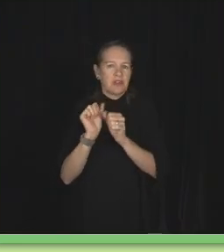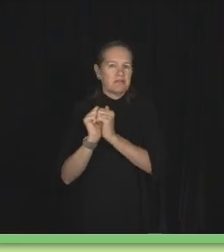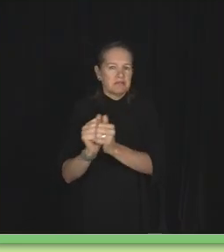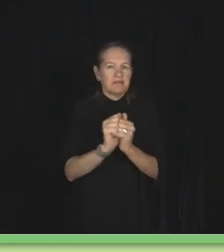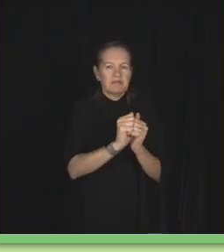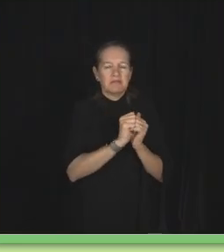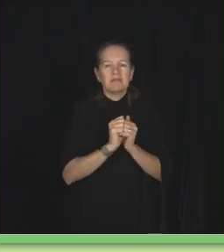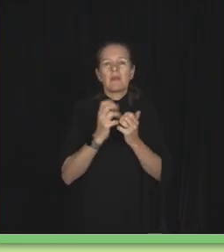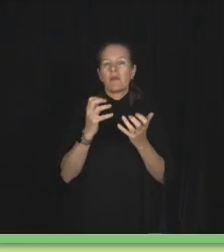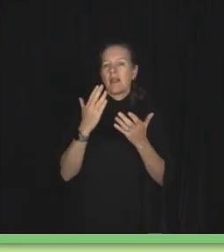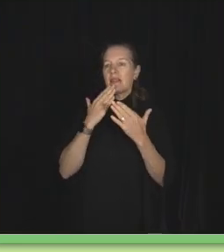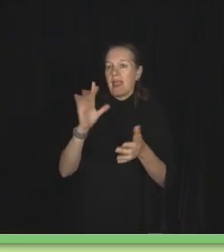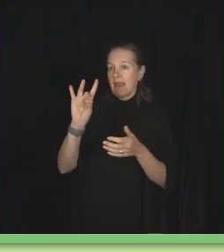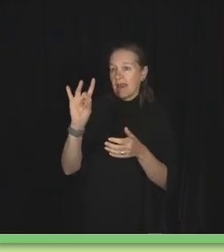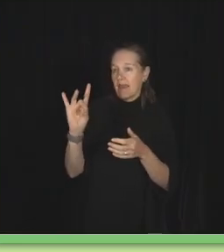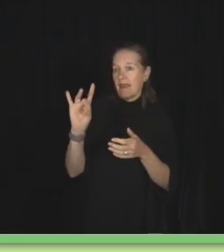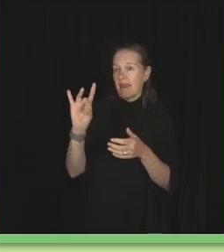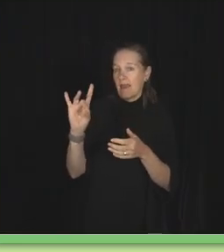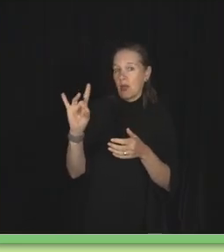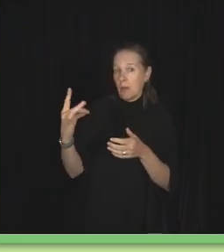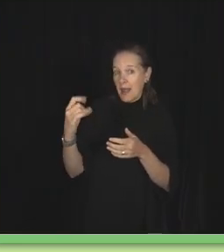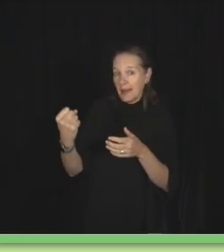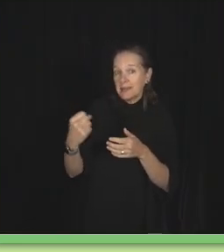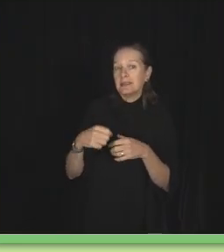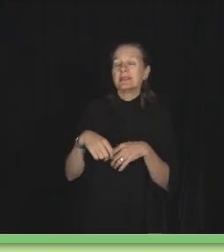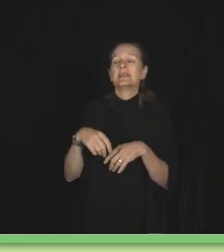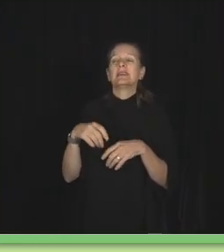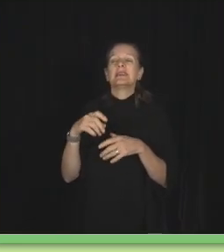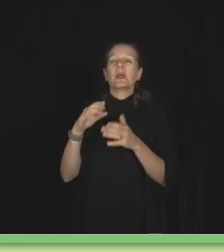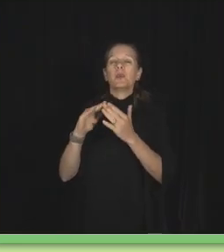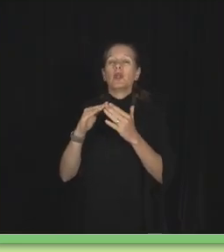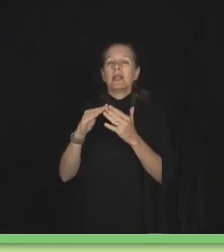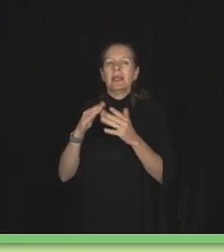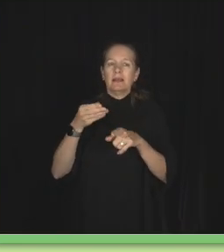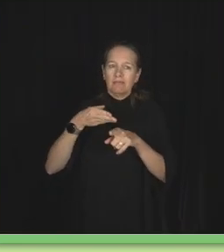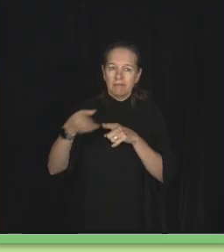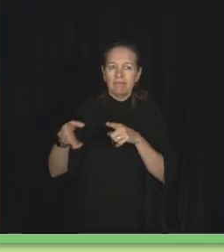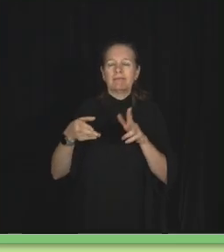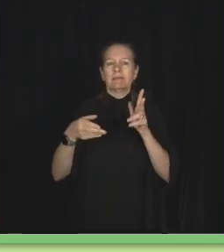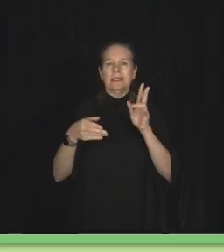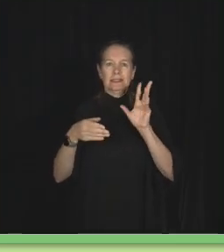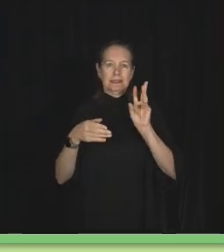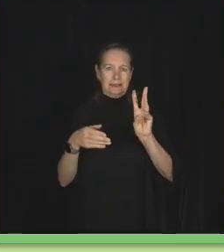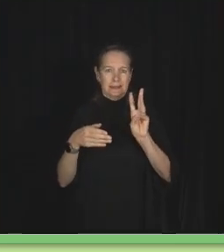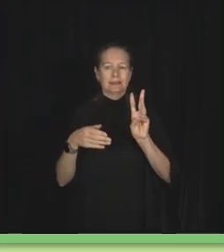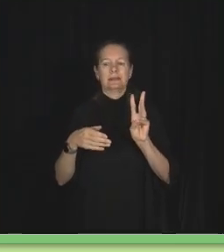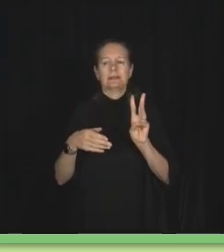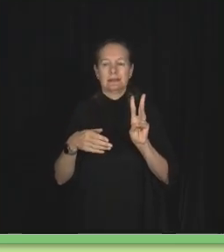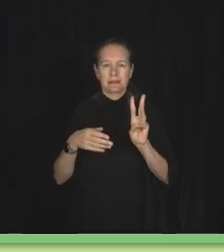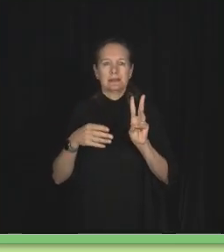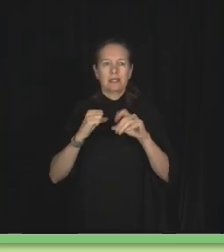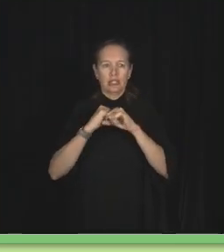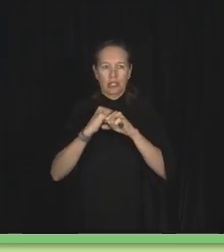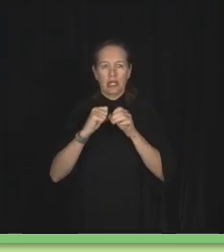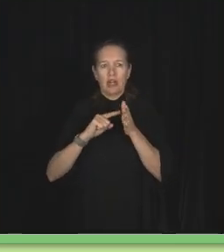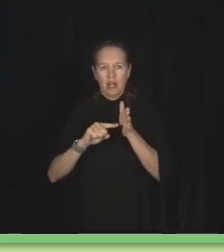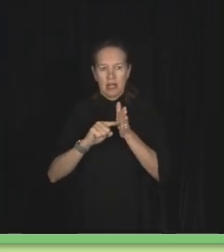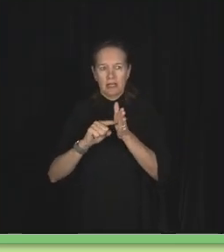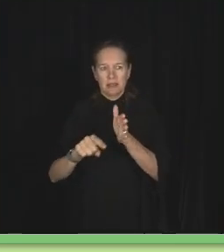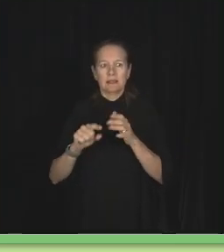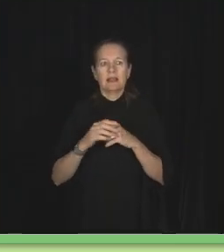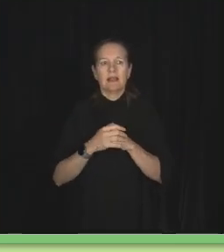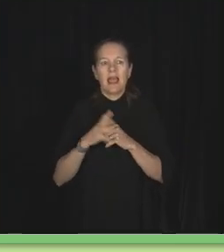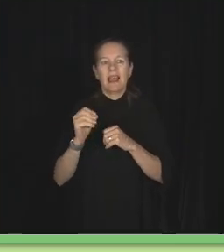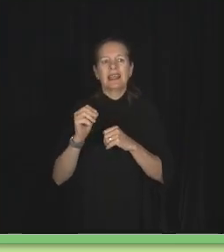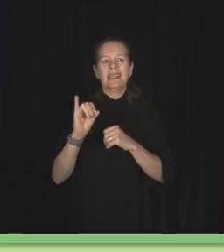want to thank the Kubernetes community and SIGs, in particular the SIG security audit, in which Ray Lejano and Ian